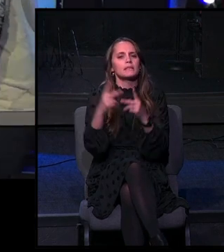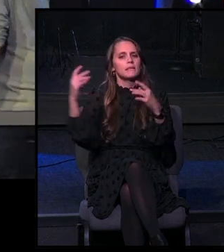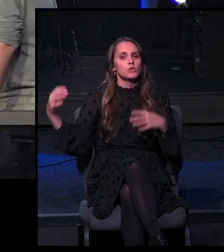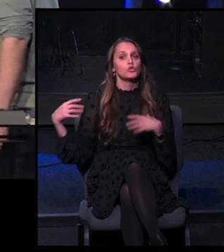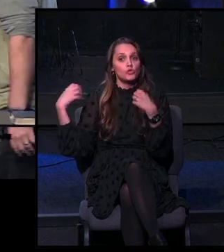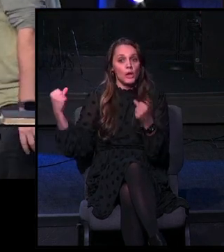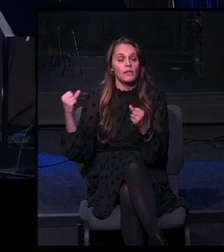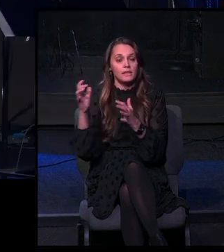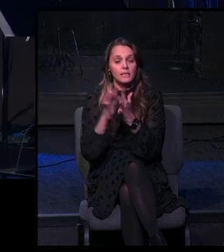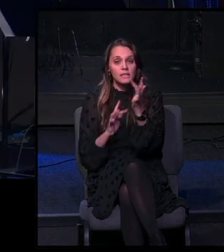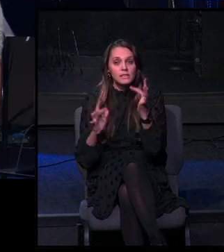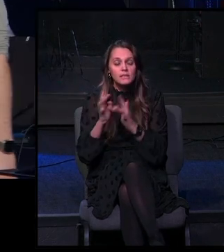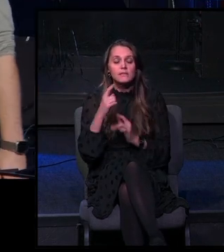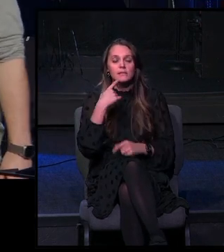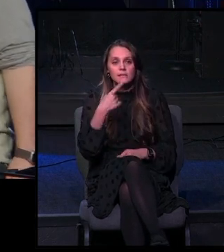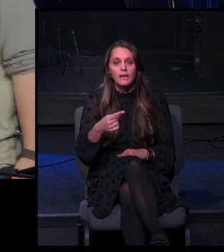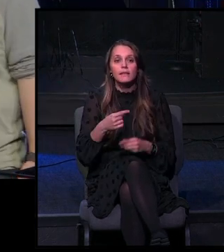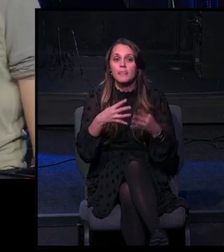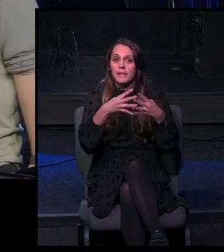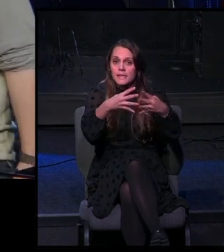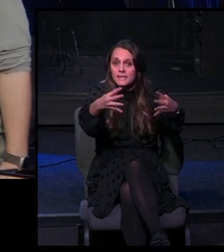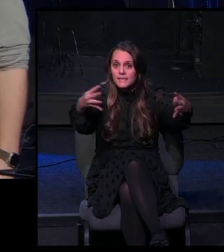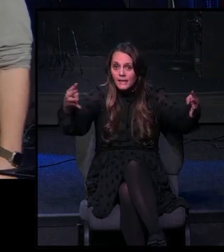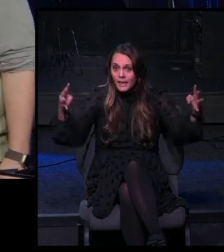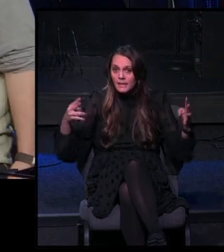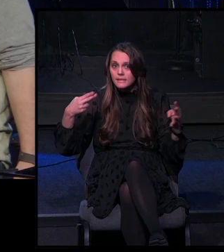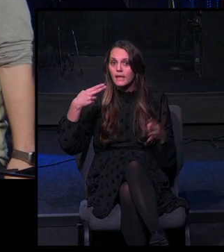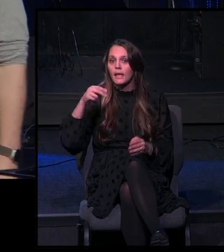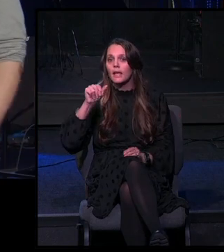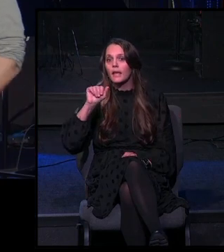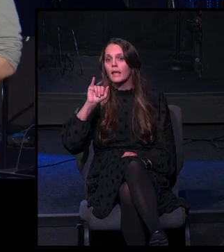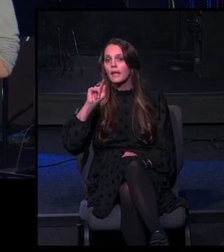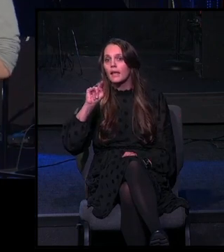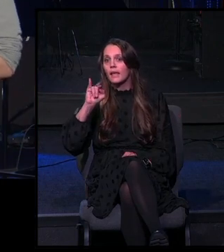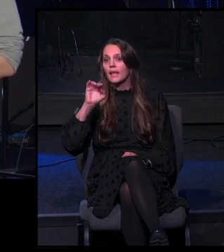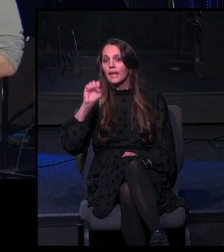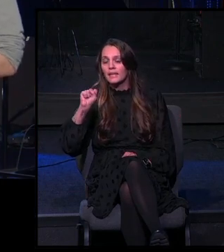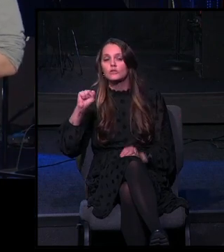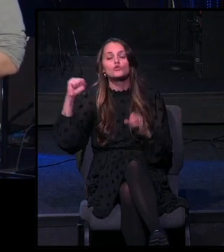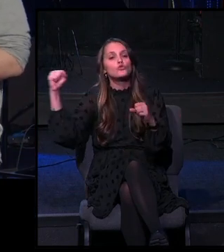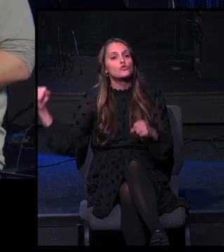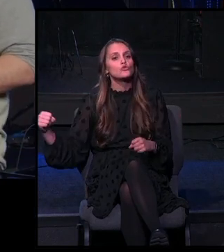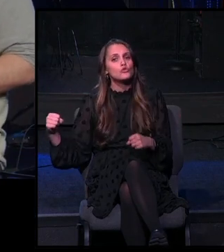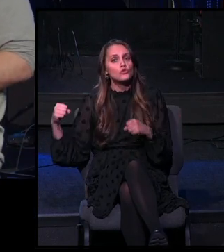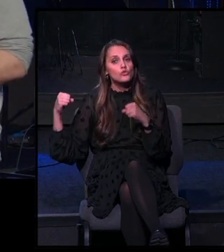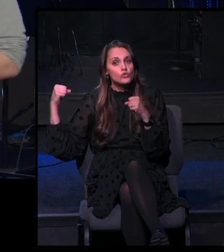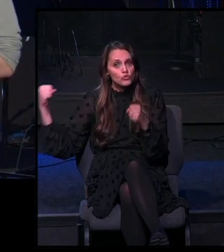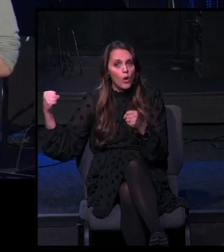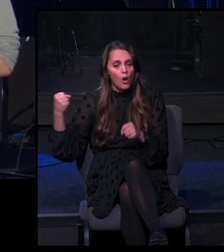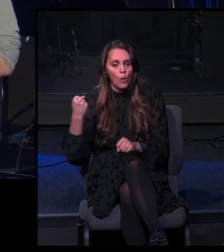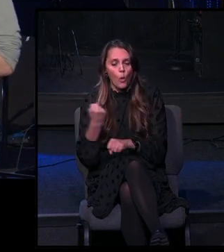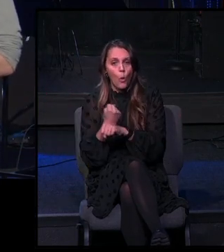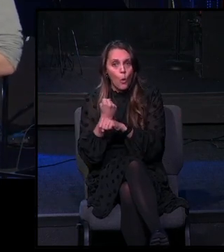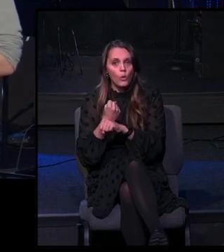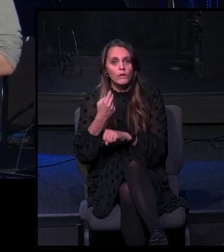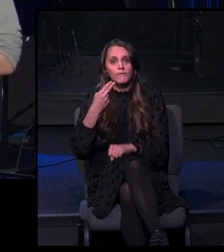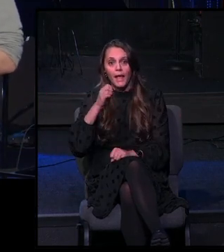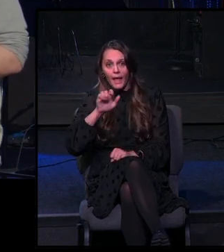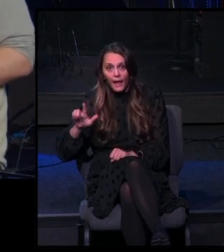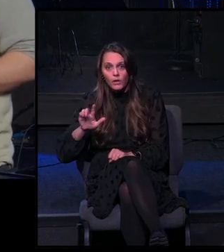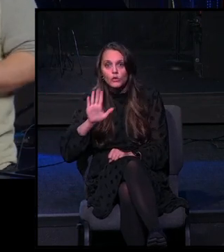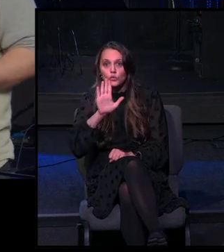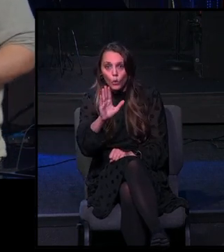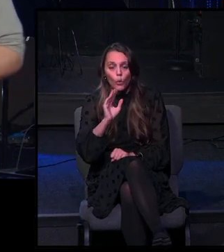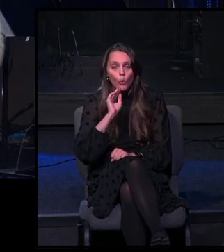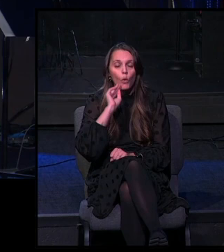says, the gates of Hades, the stronghold of hell in your house,